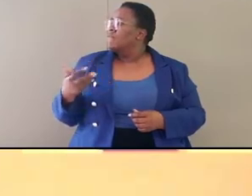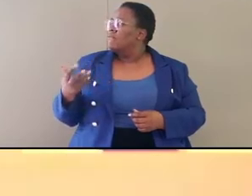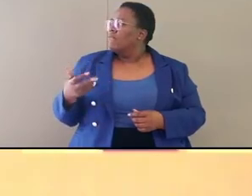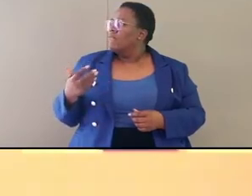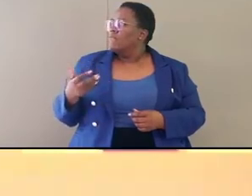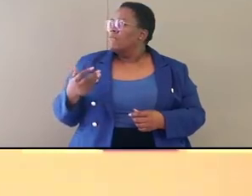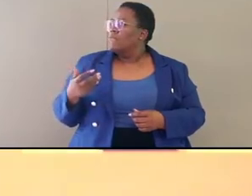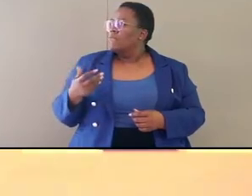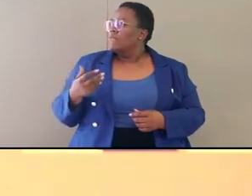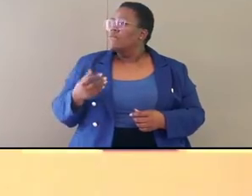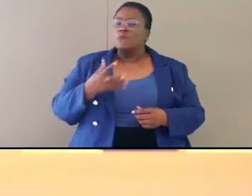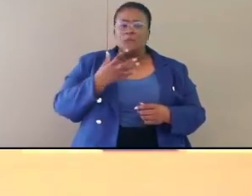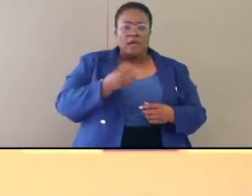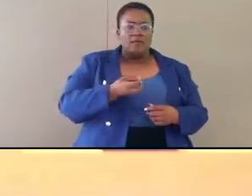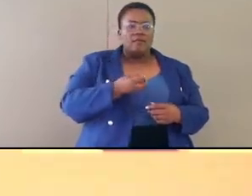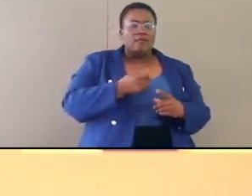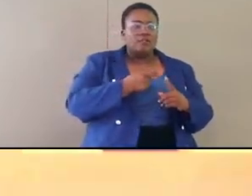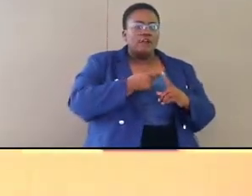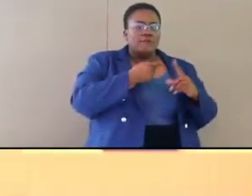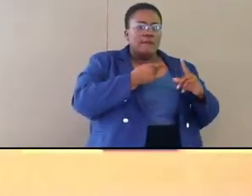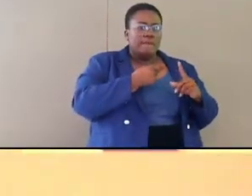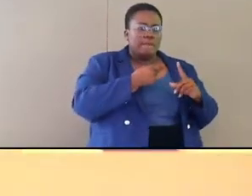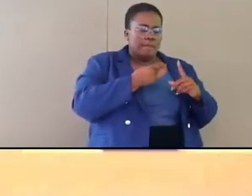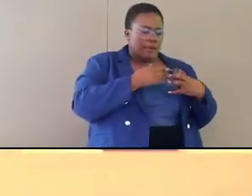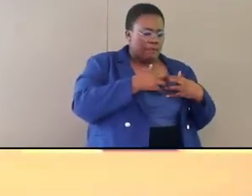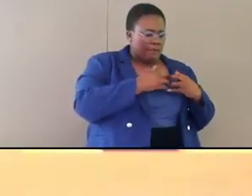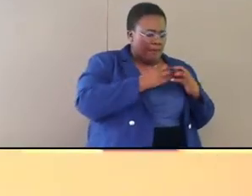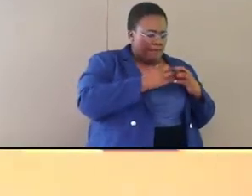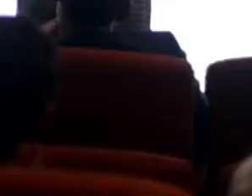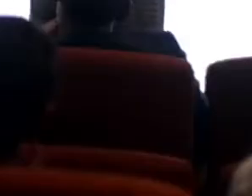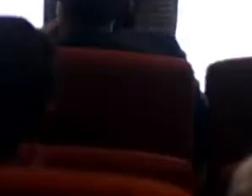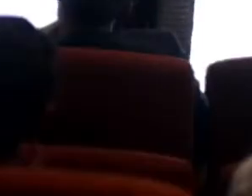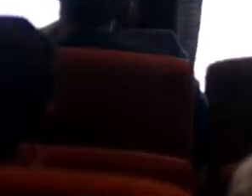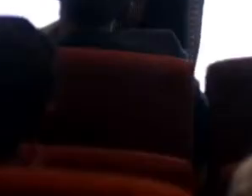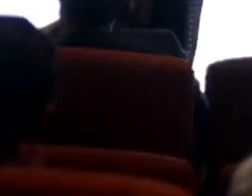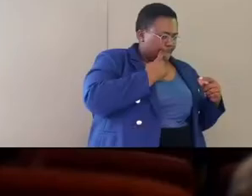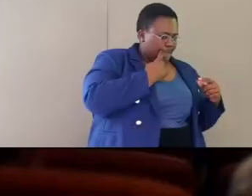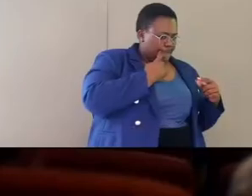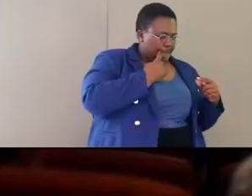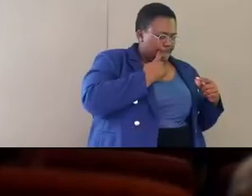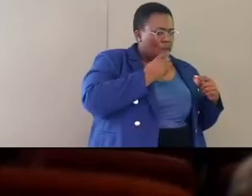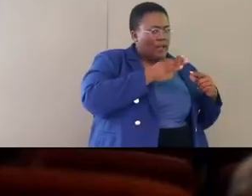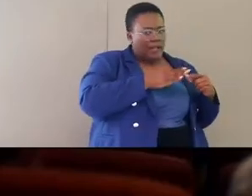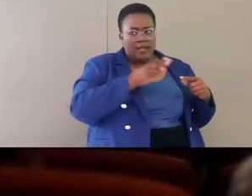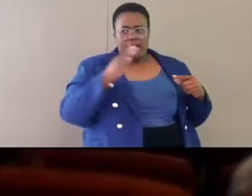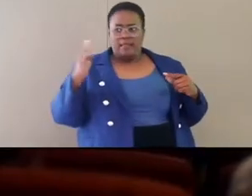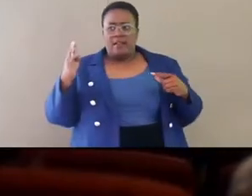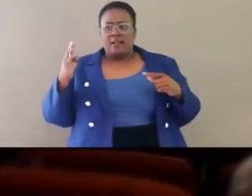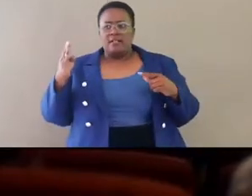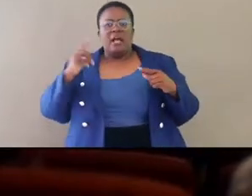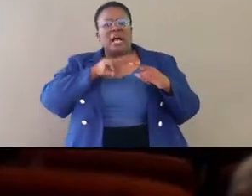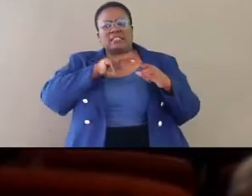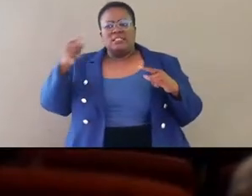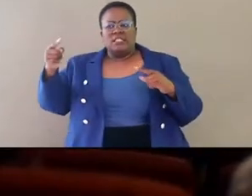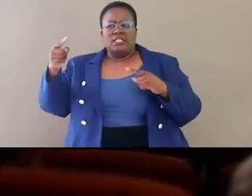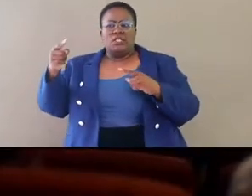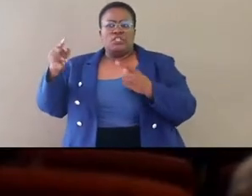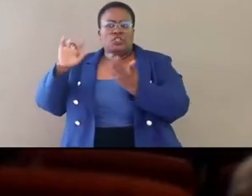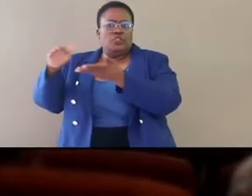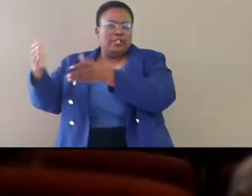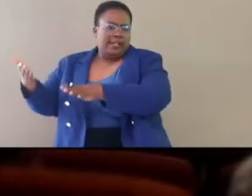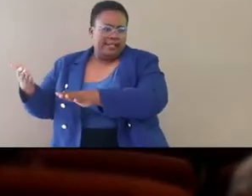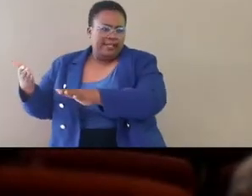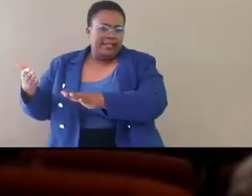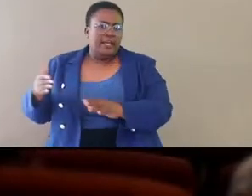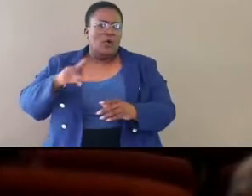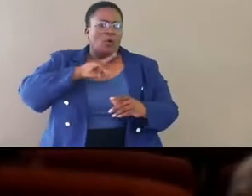cradle to grave and I say to them no let's deal with before the cradle because there are some people who come together